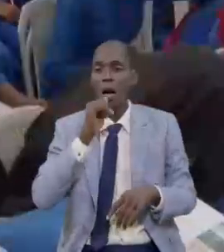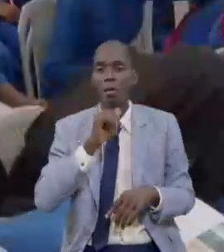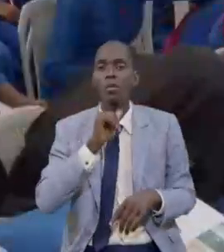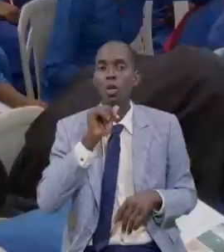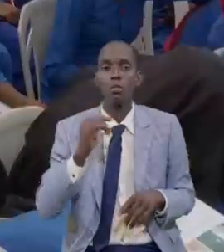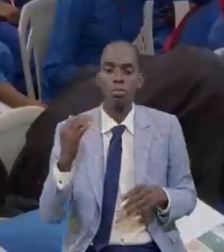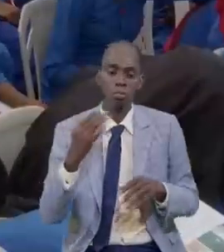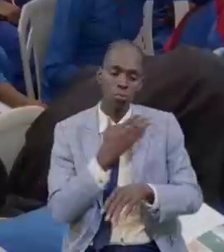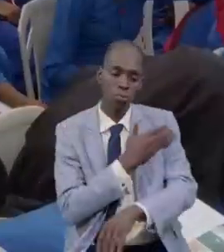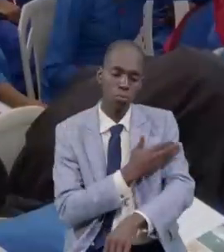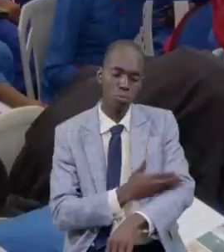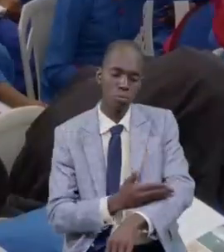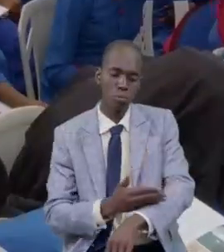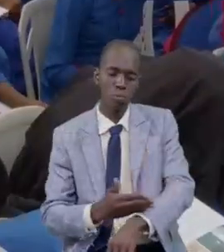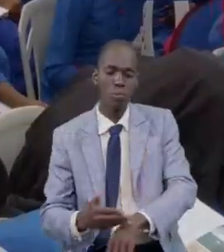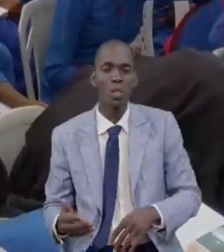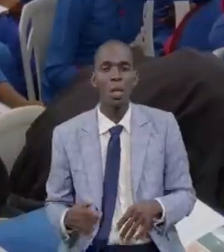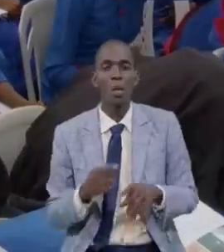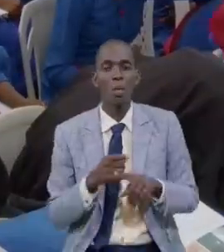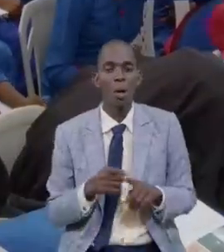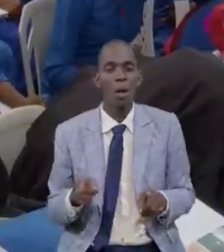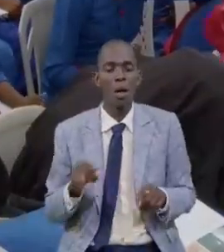I am going up.